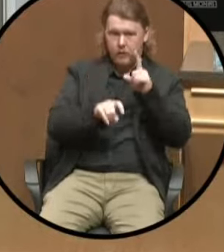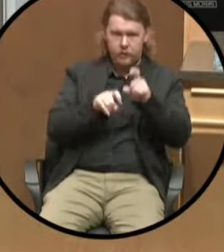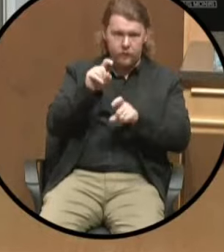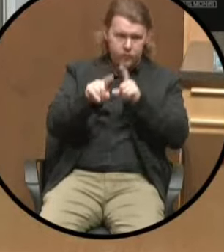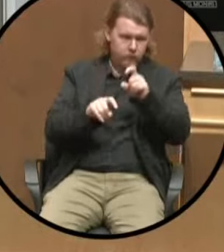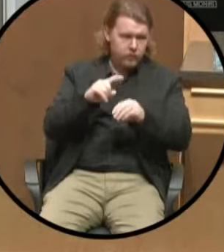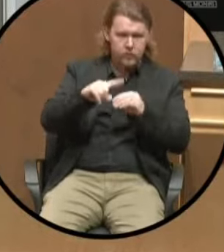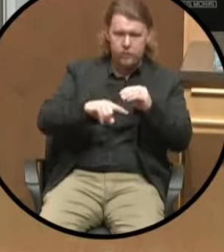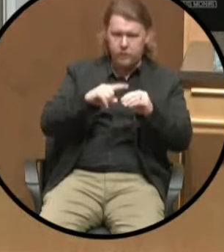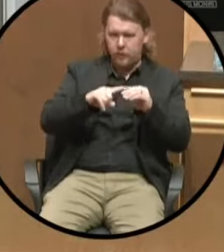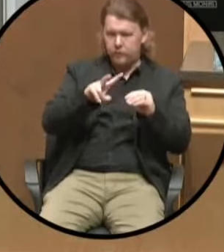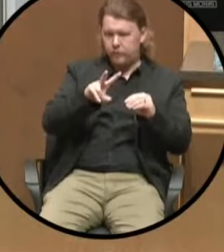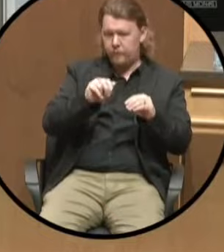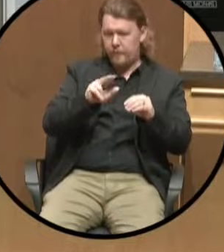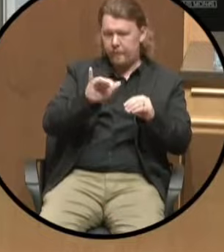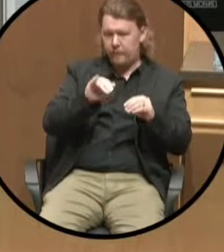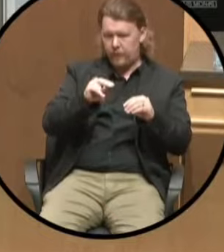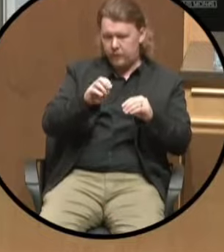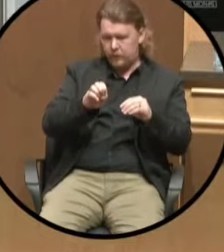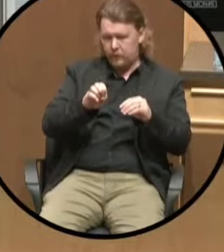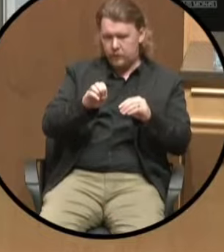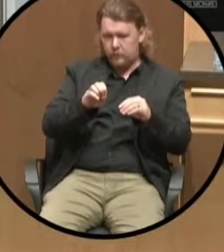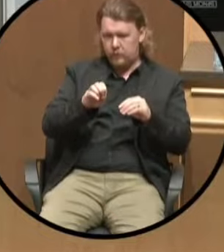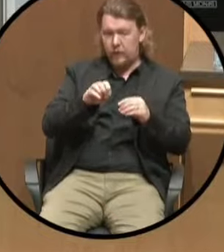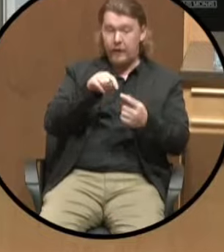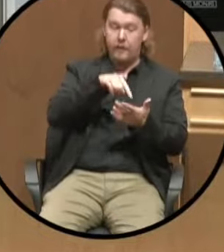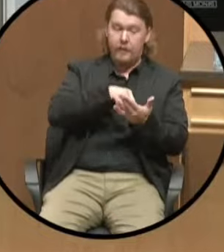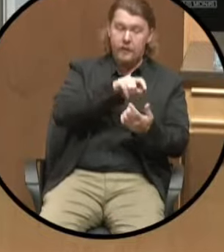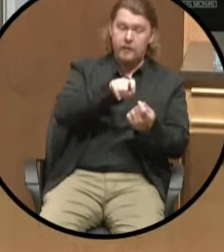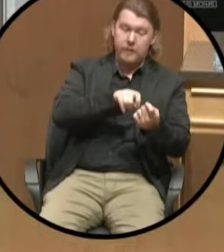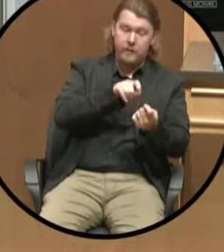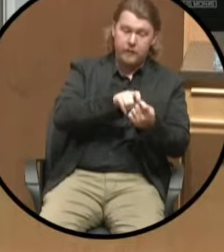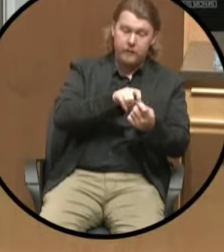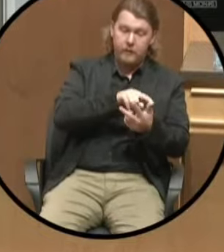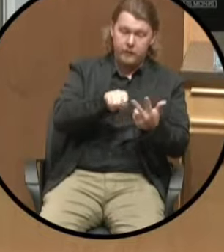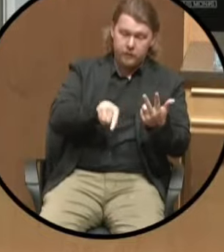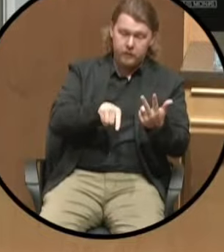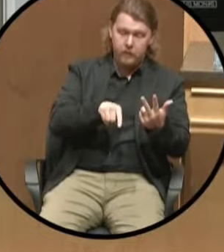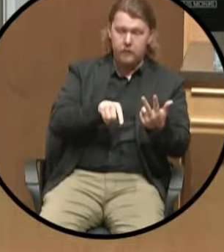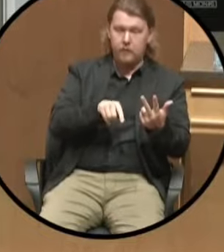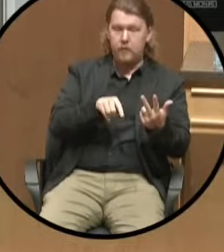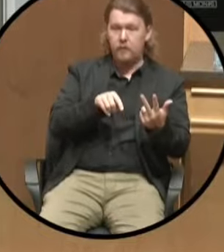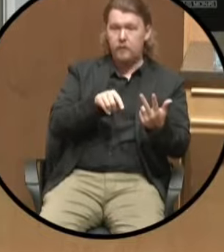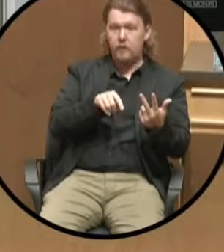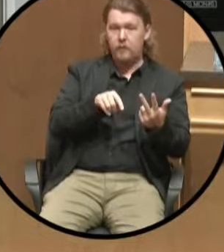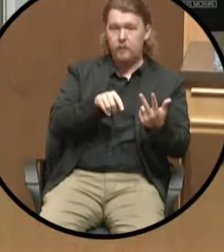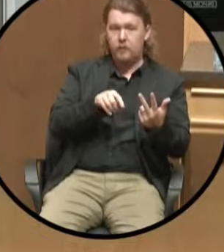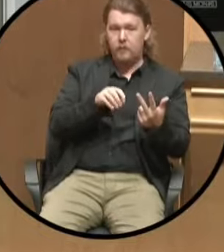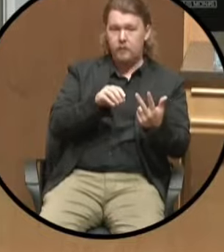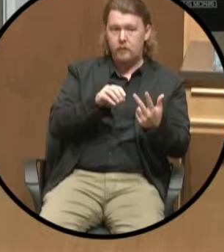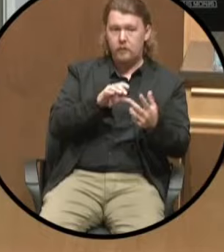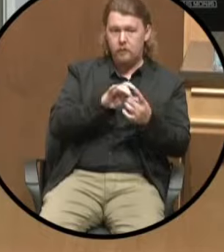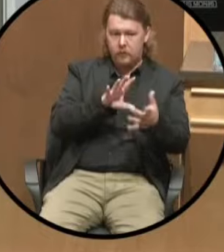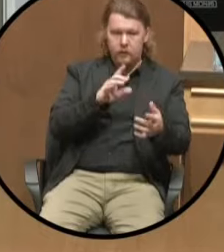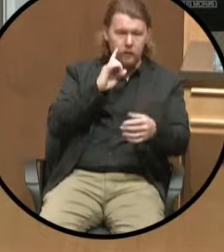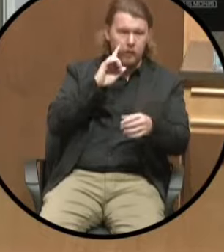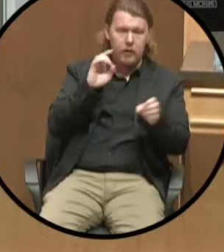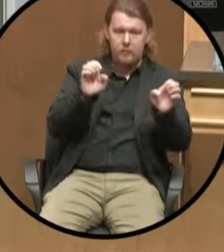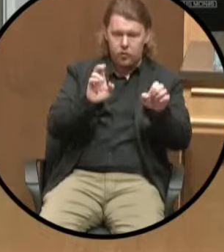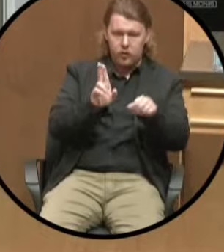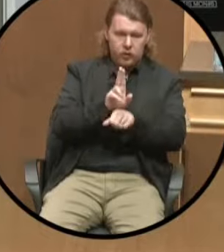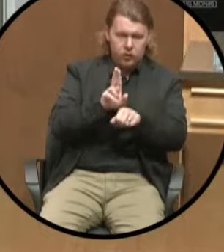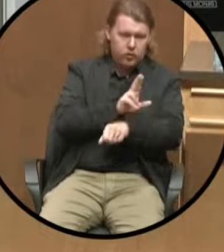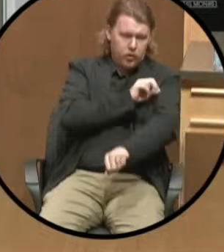questions about vaccines and about these particular vaccines that were released under emergency use